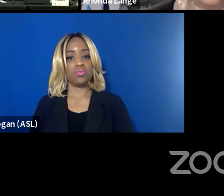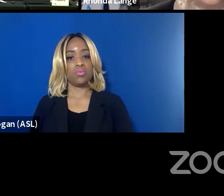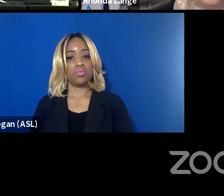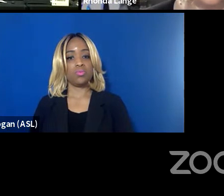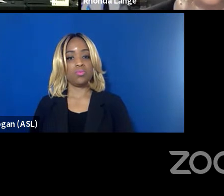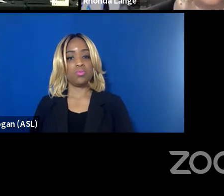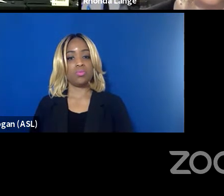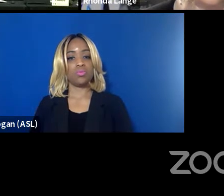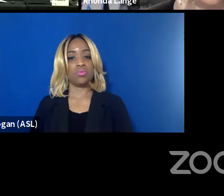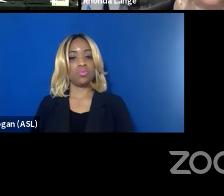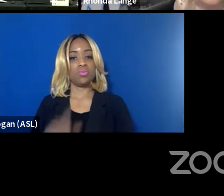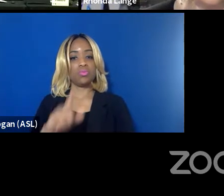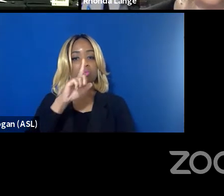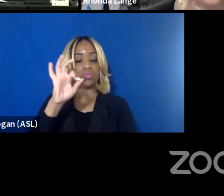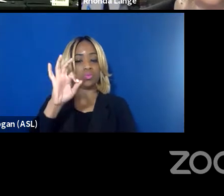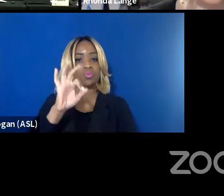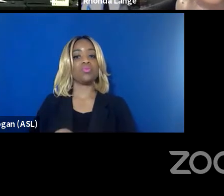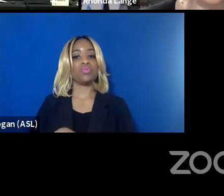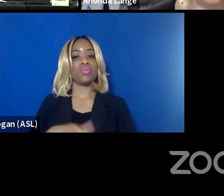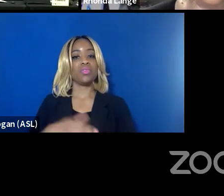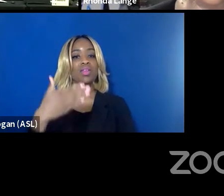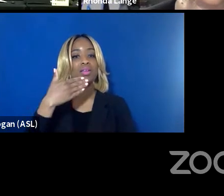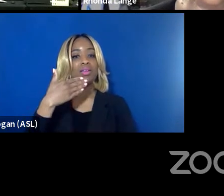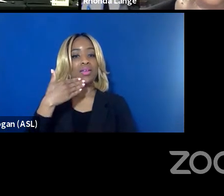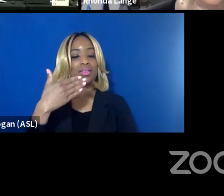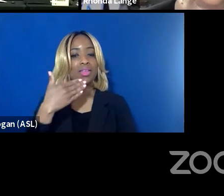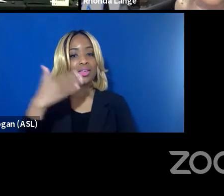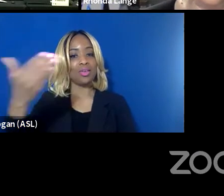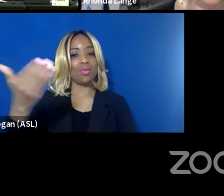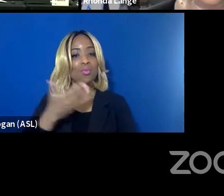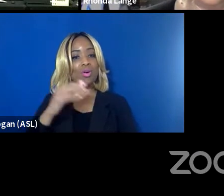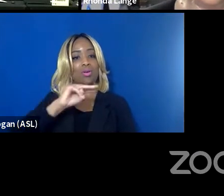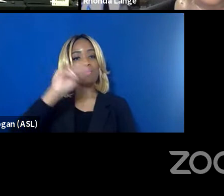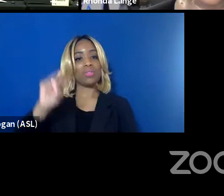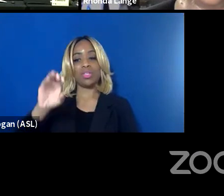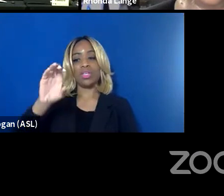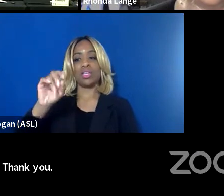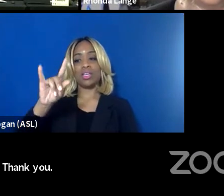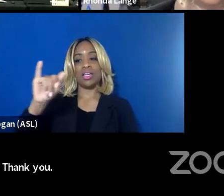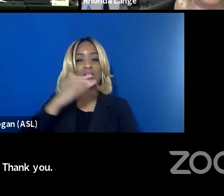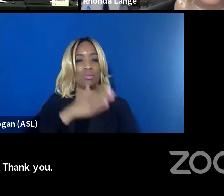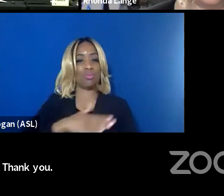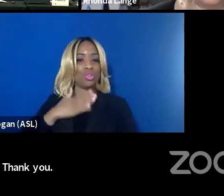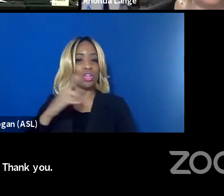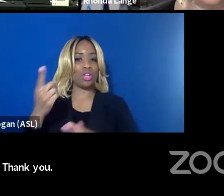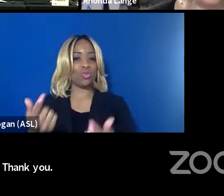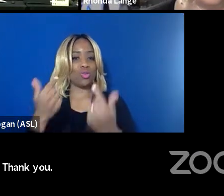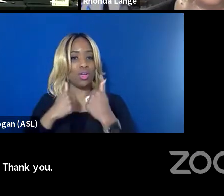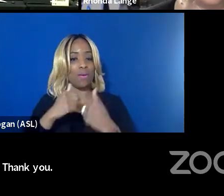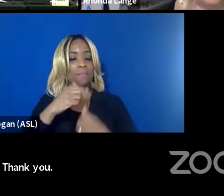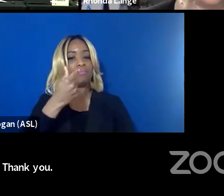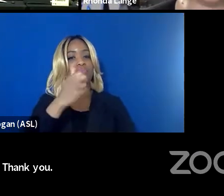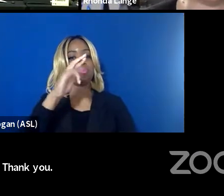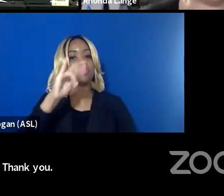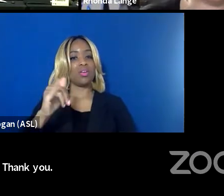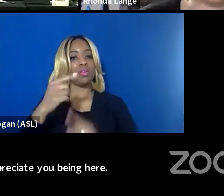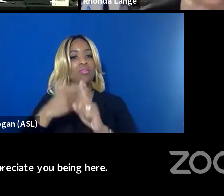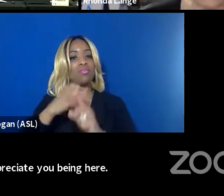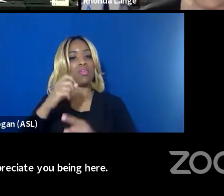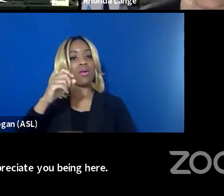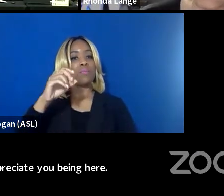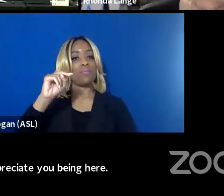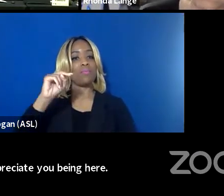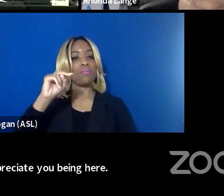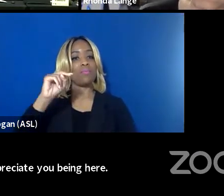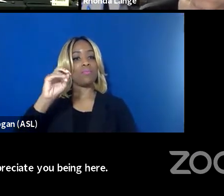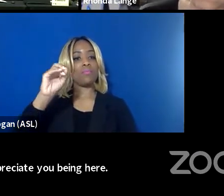And 29, go ahead. Thank you. Welcome to Muskegon County. Appreciate you being here. My name is Gary Nealand. I'm from the city of Norton